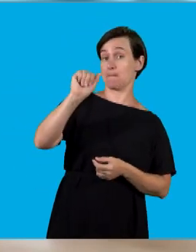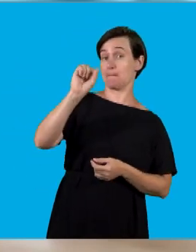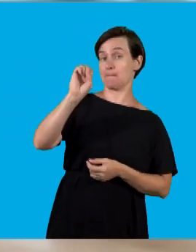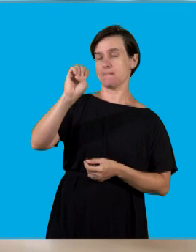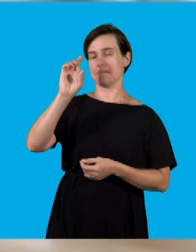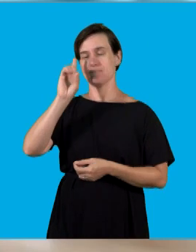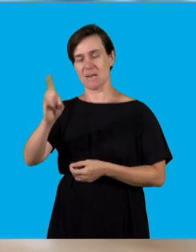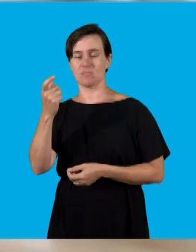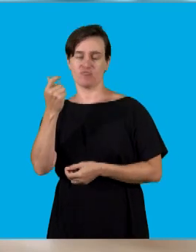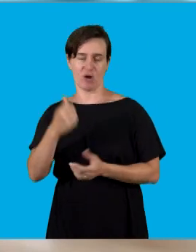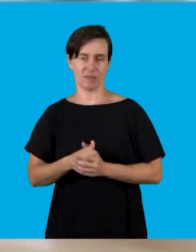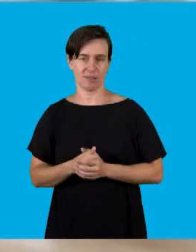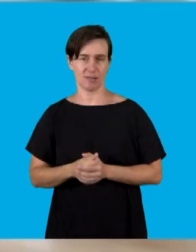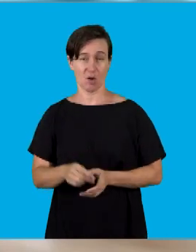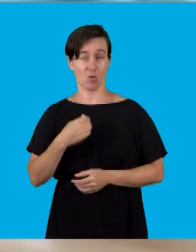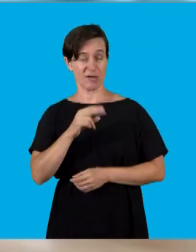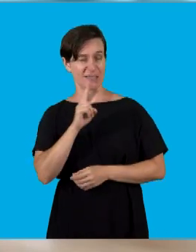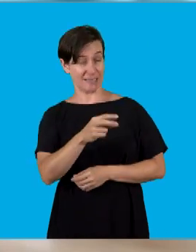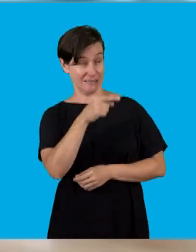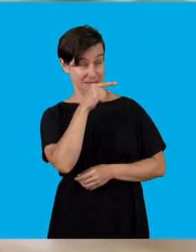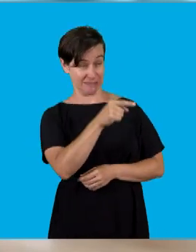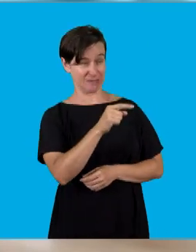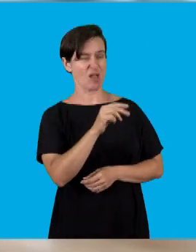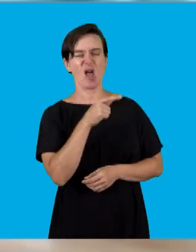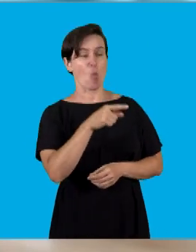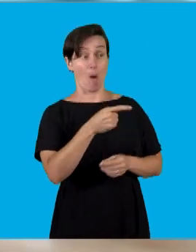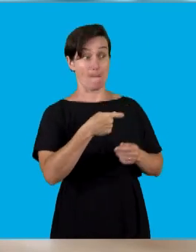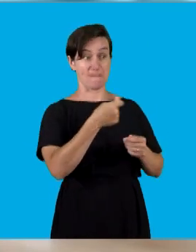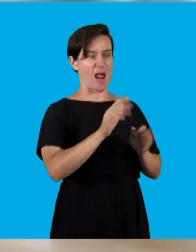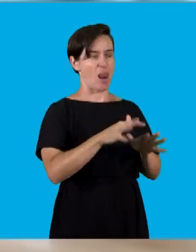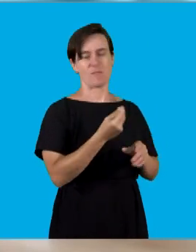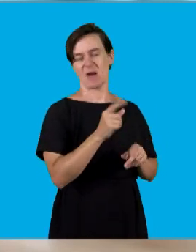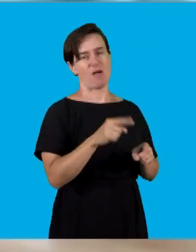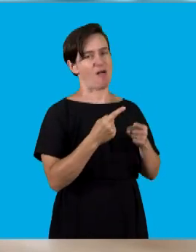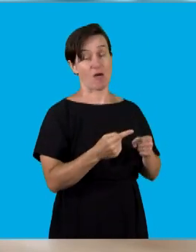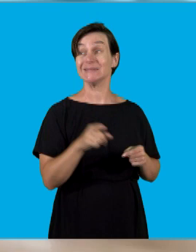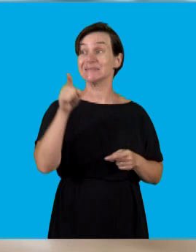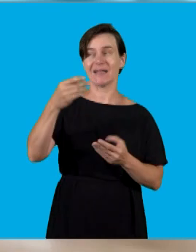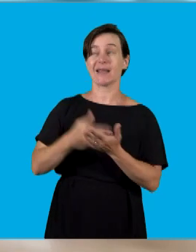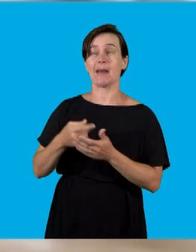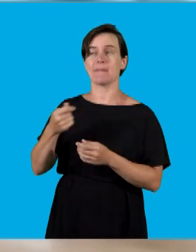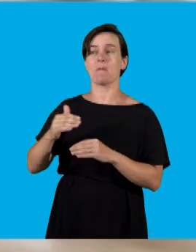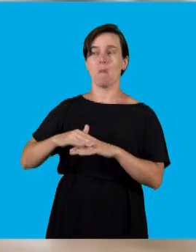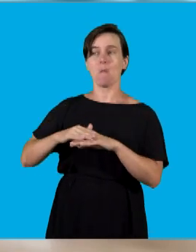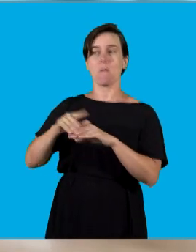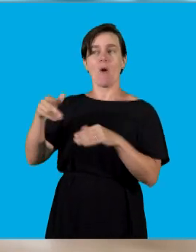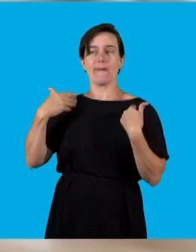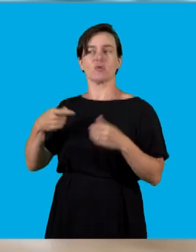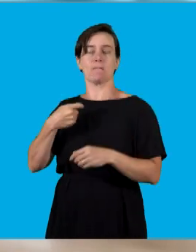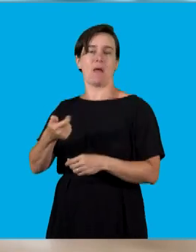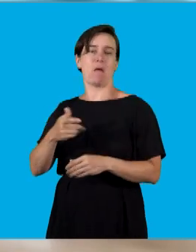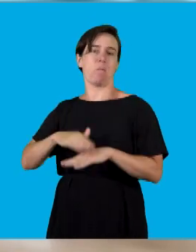pricing. We look at the amount that the consumers in that specific area are willing to pay, and then